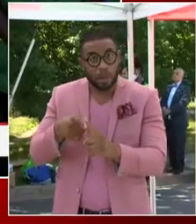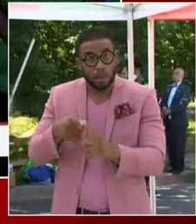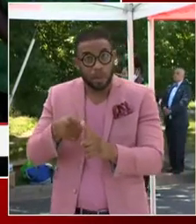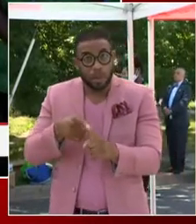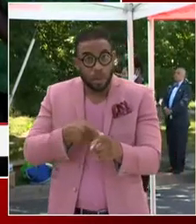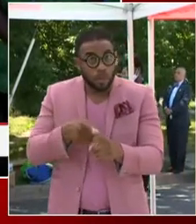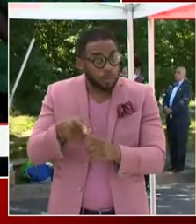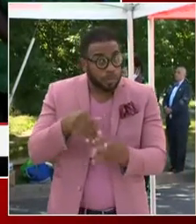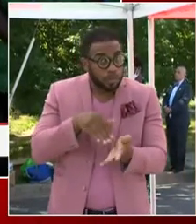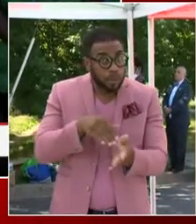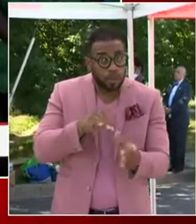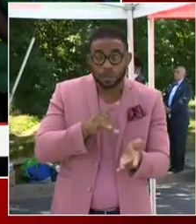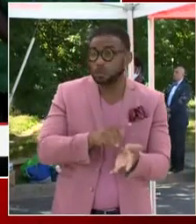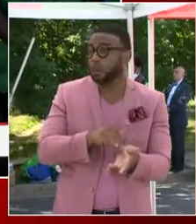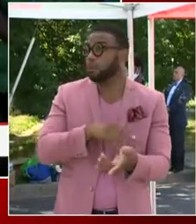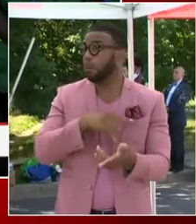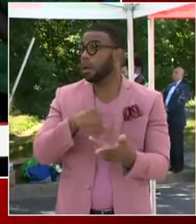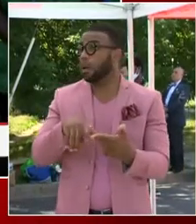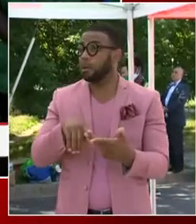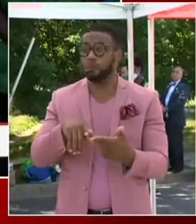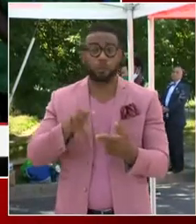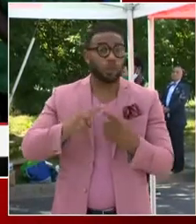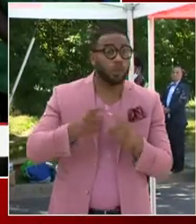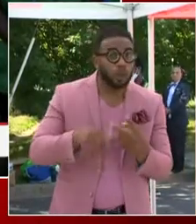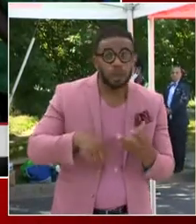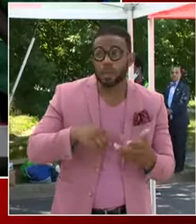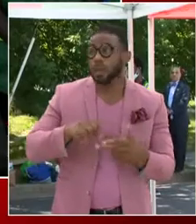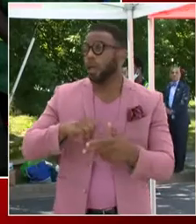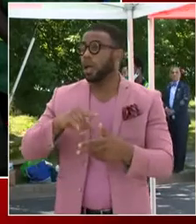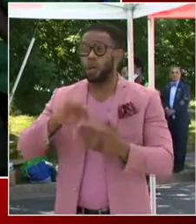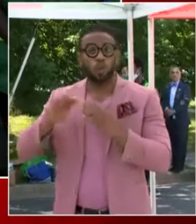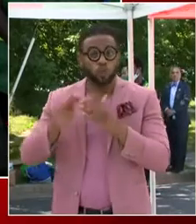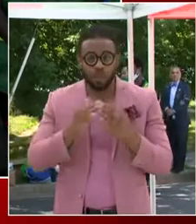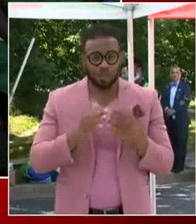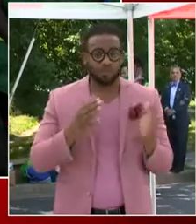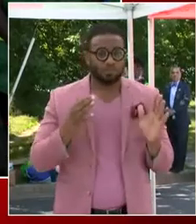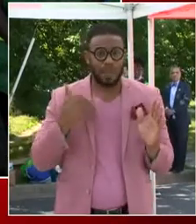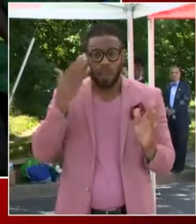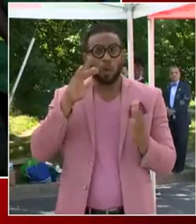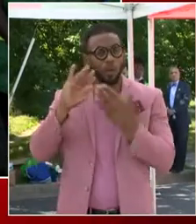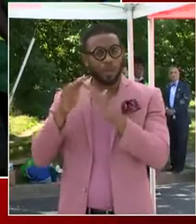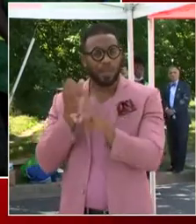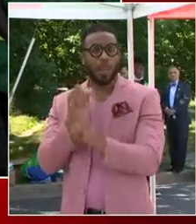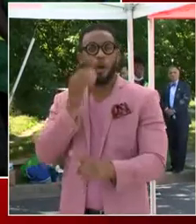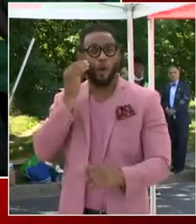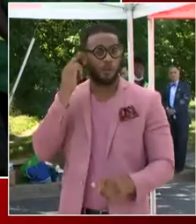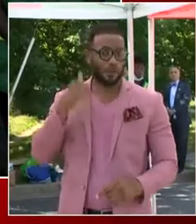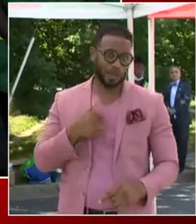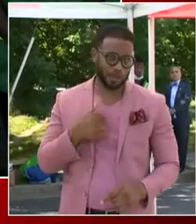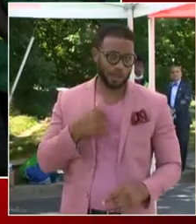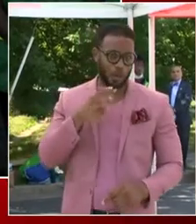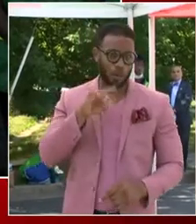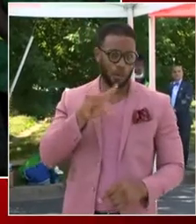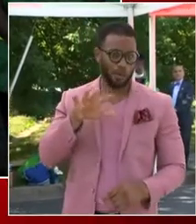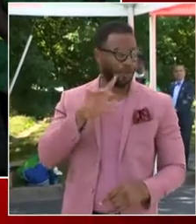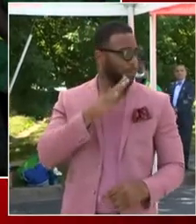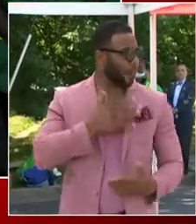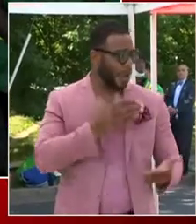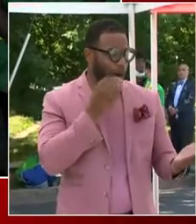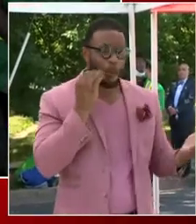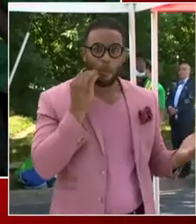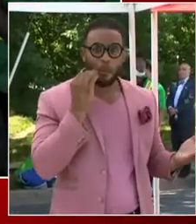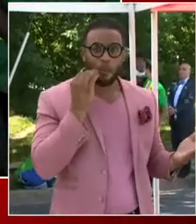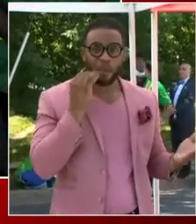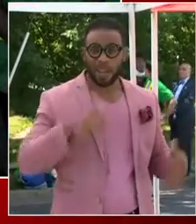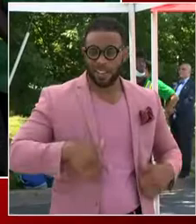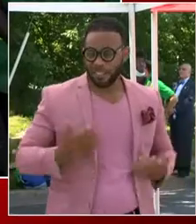That might be your friends, your community. I know that community hits home for me because Ward 5 is my home.